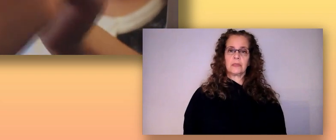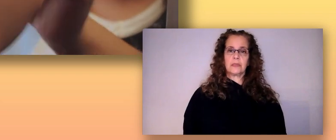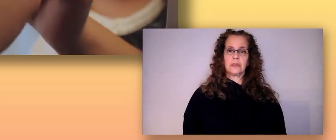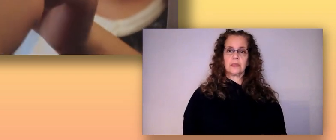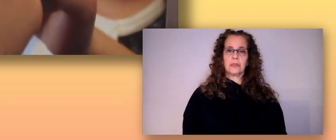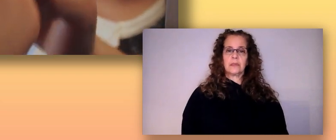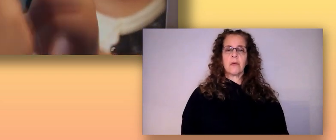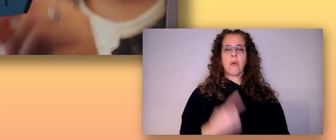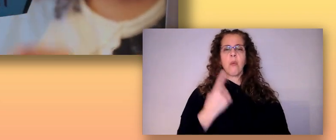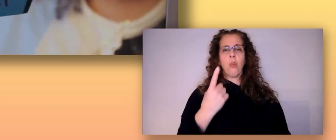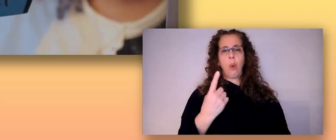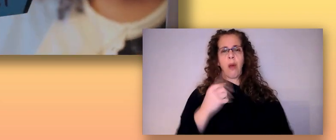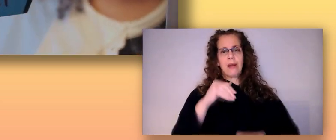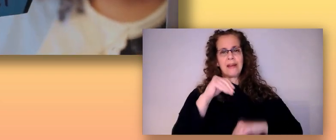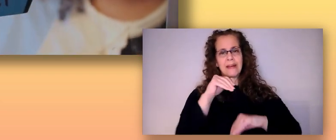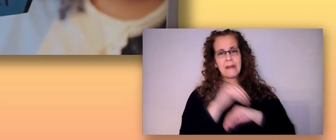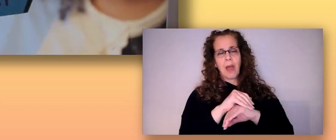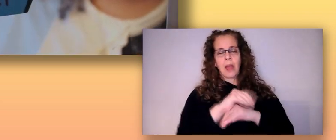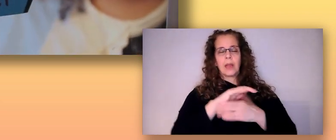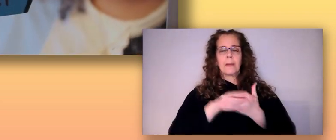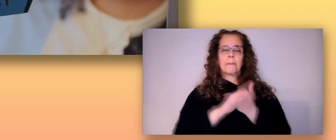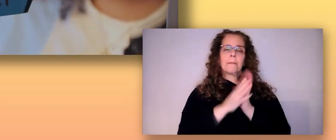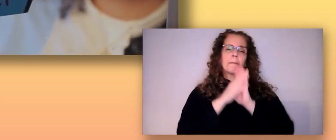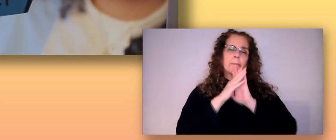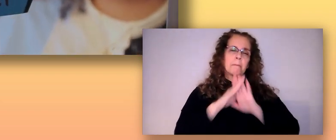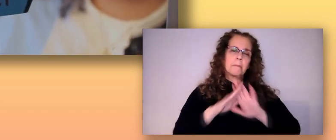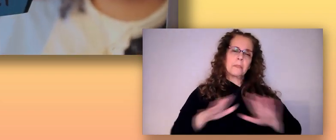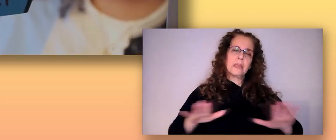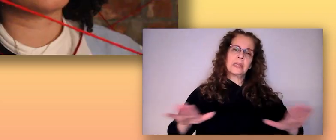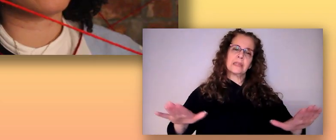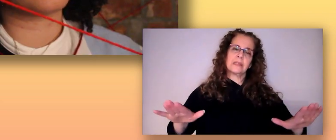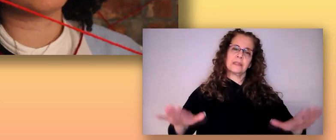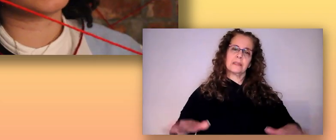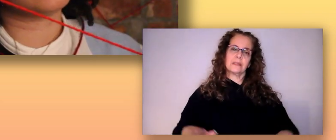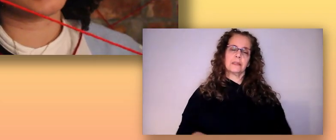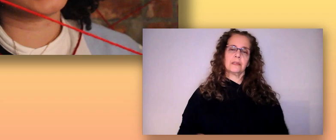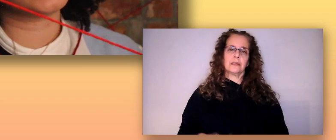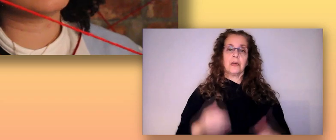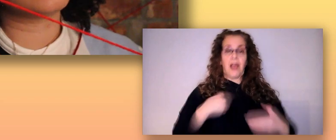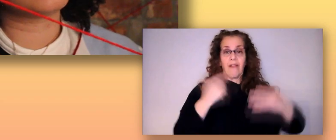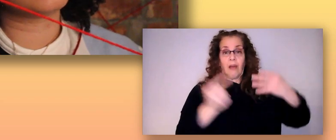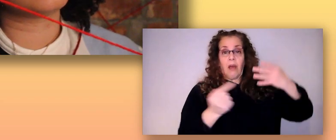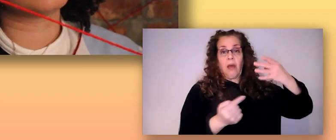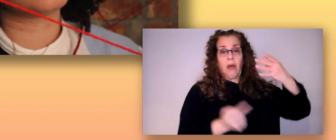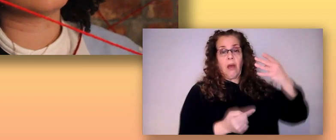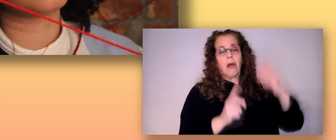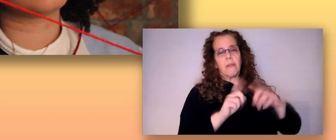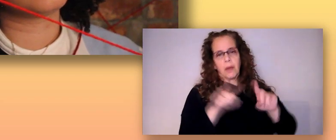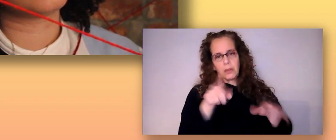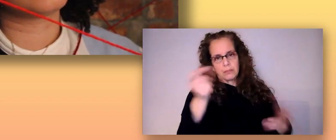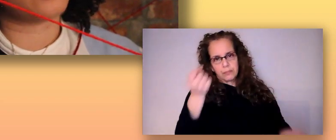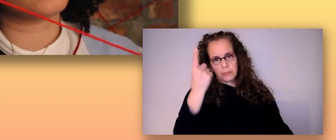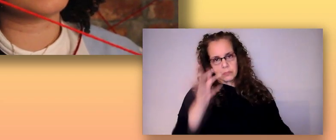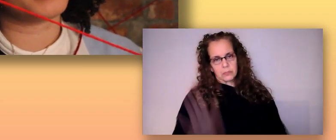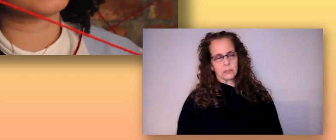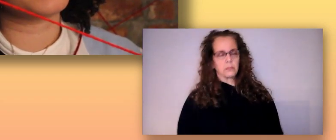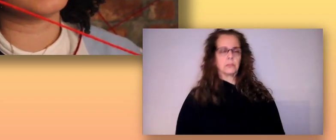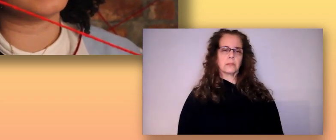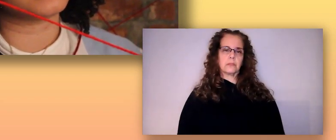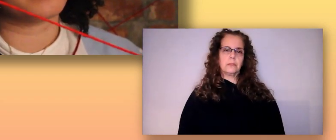One night of peace and quiet. The list is longer, but you get it. All